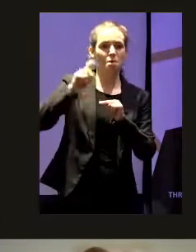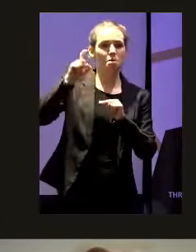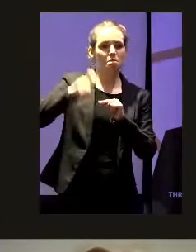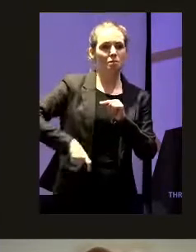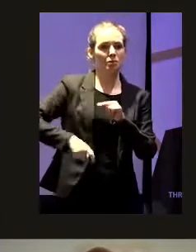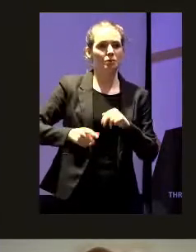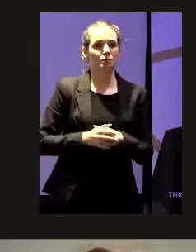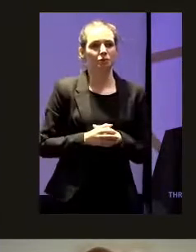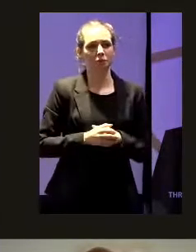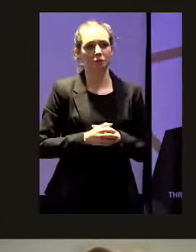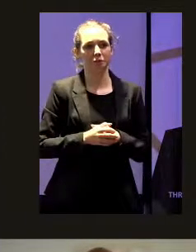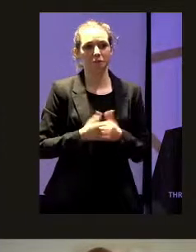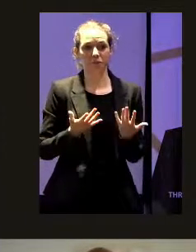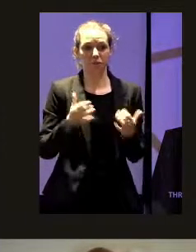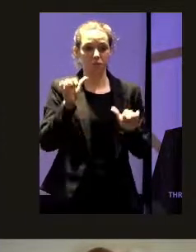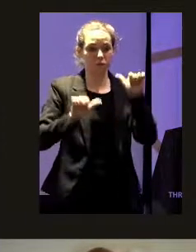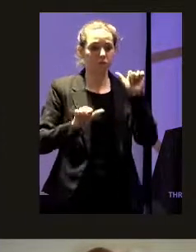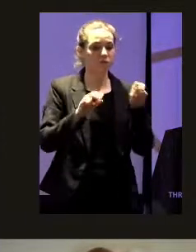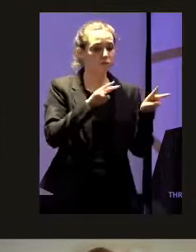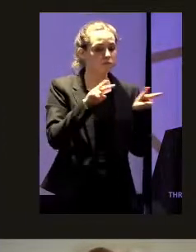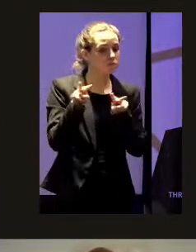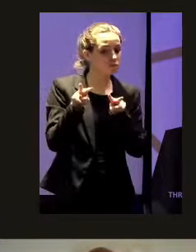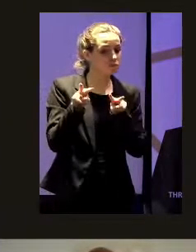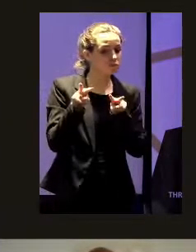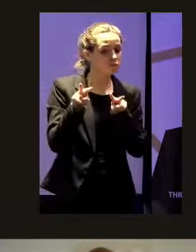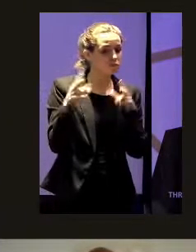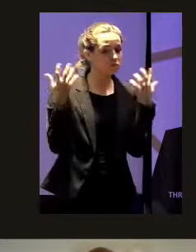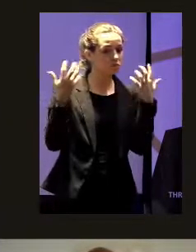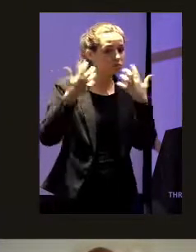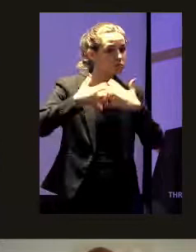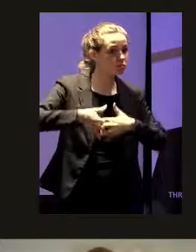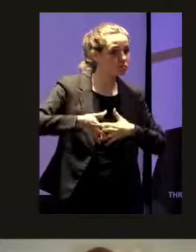risks are in line with